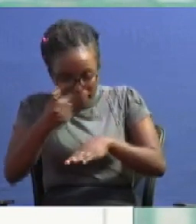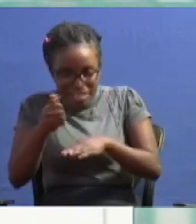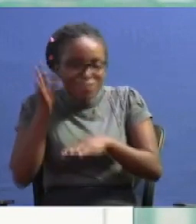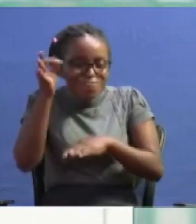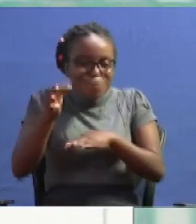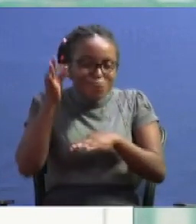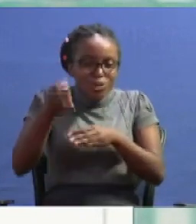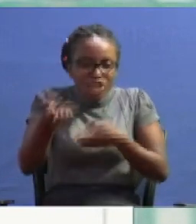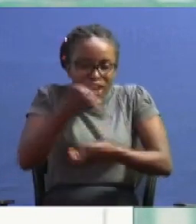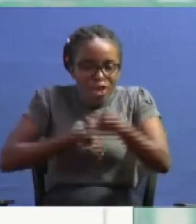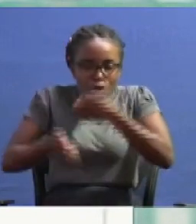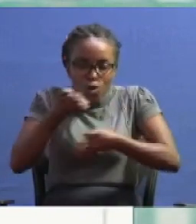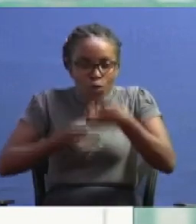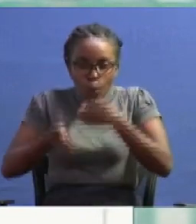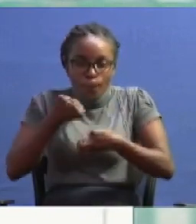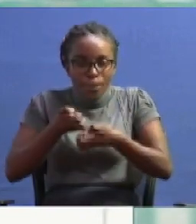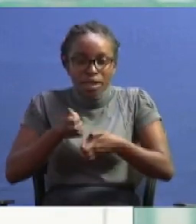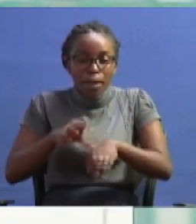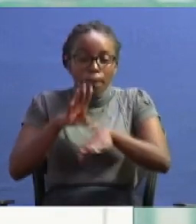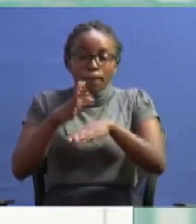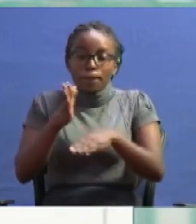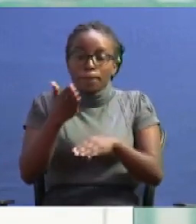economic prosperity. All right. So in this case,